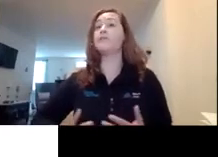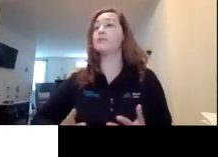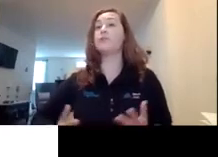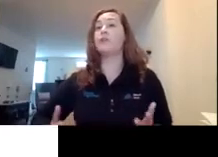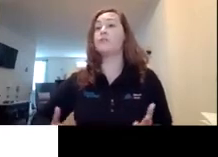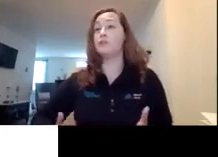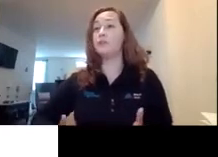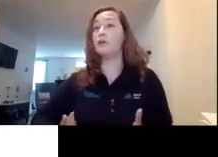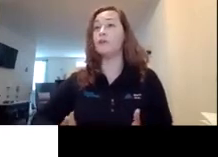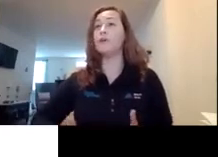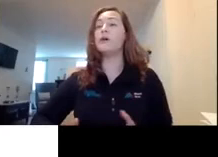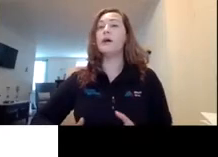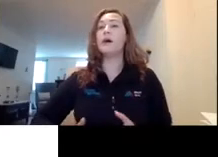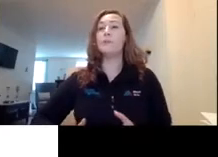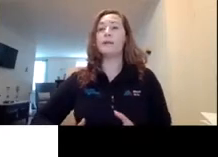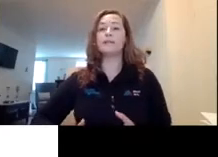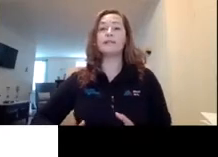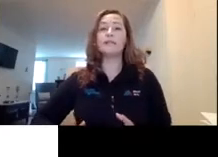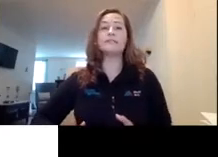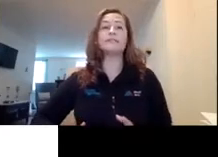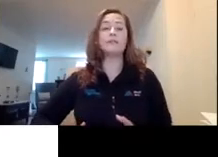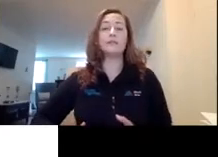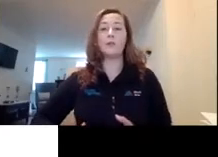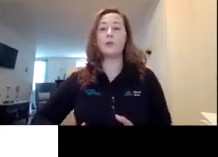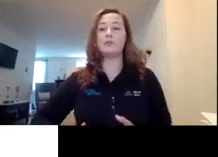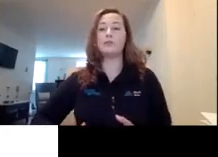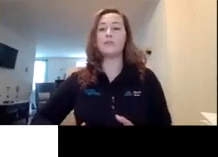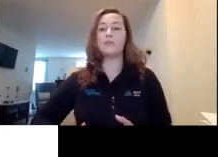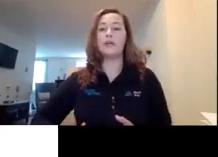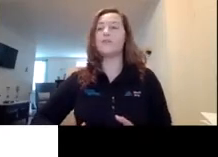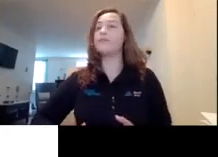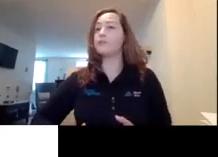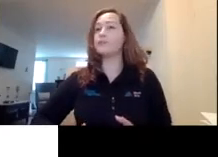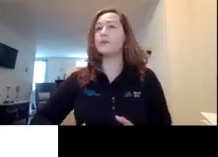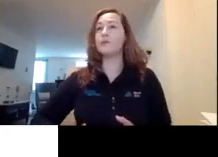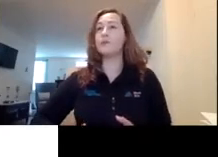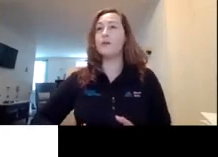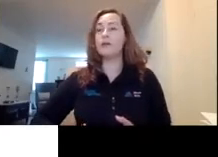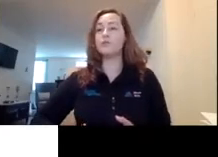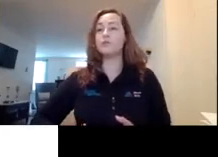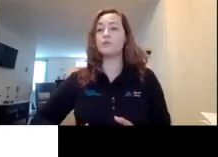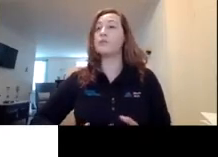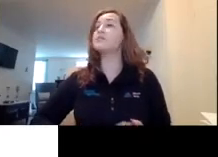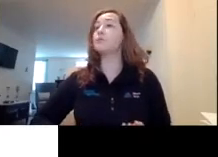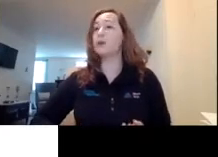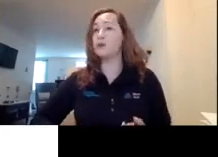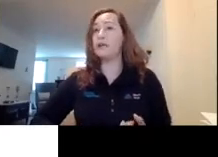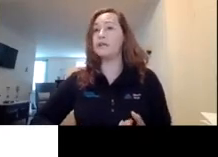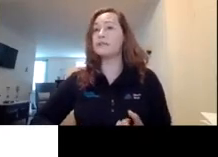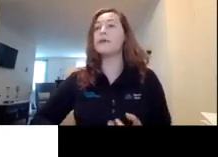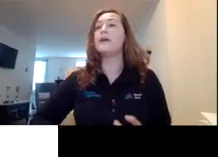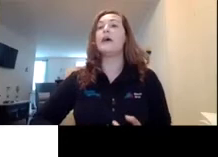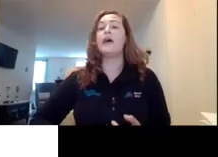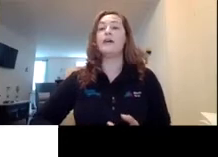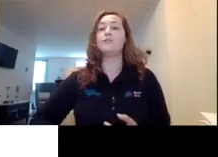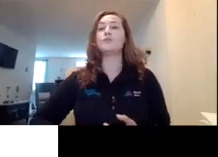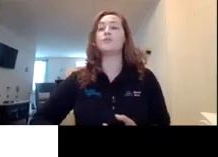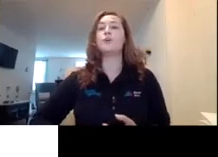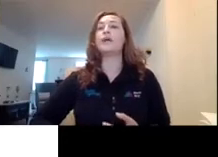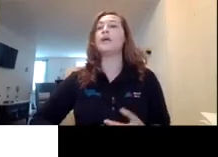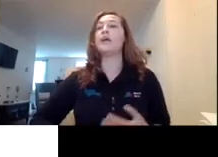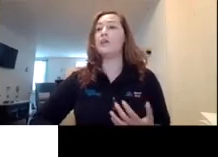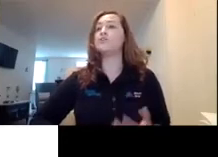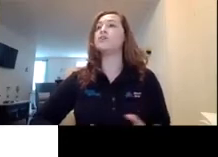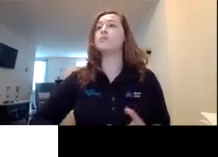could never cover it all. But at least, with different efforts that we make to raise awareness and